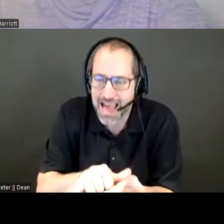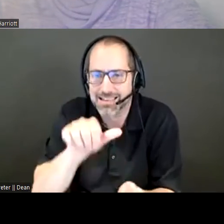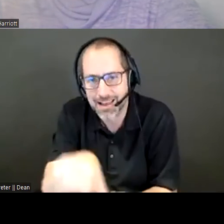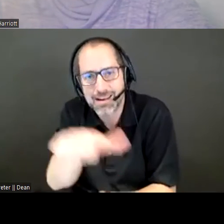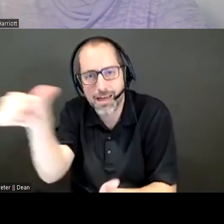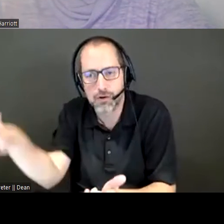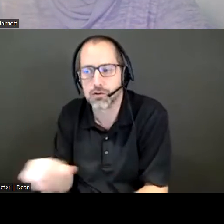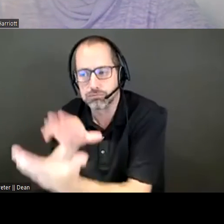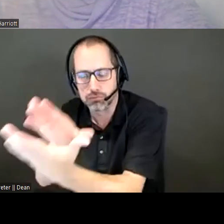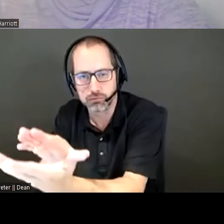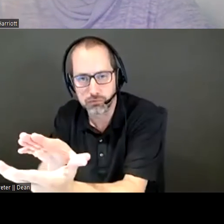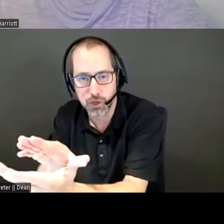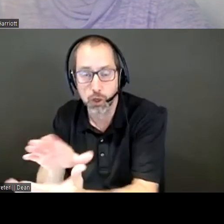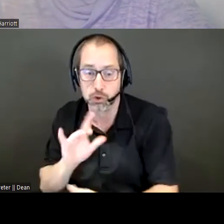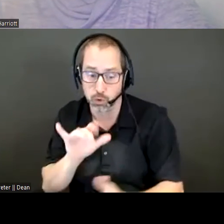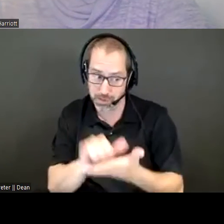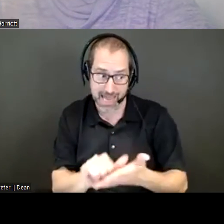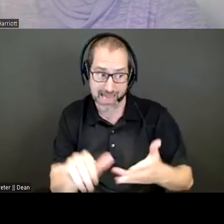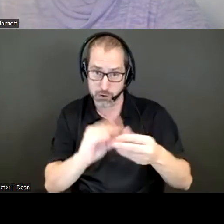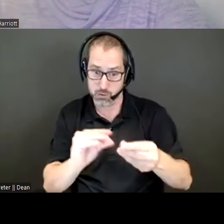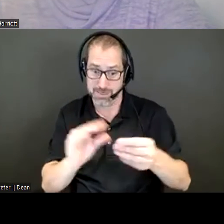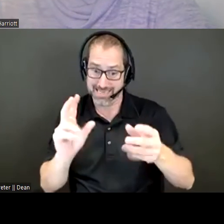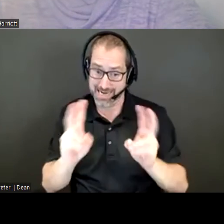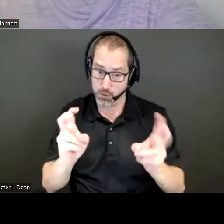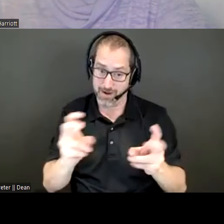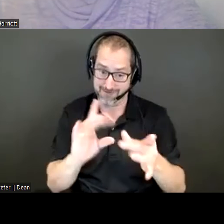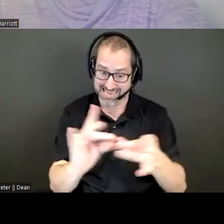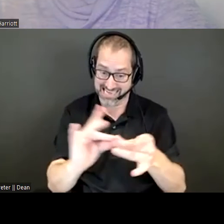So the narrative has to change in this white Ontario.